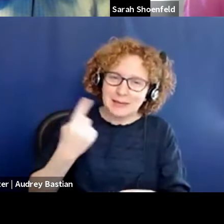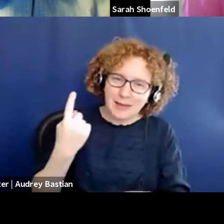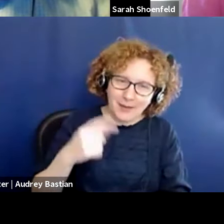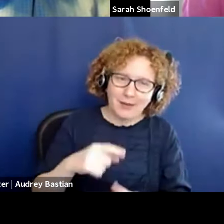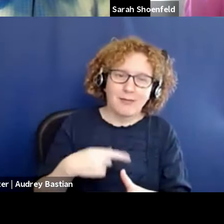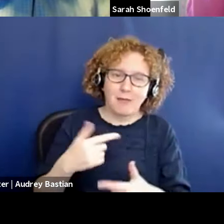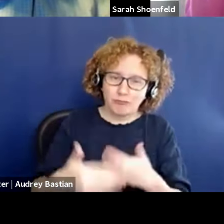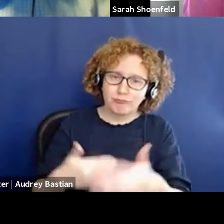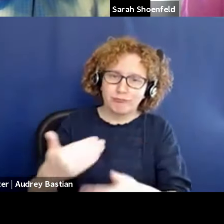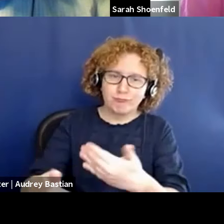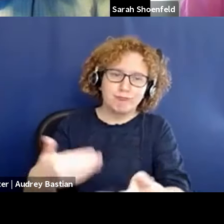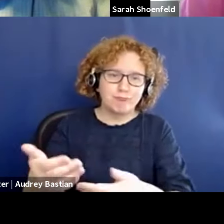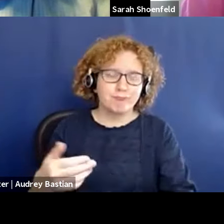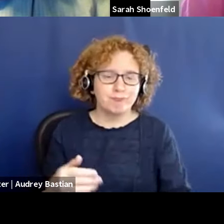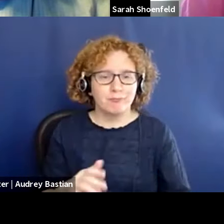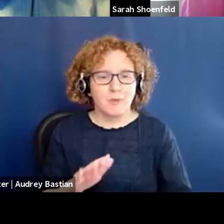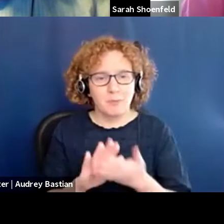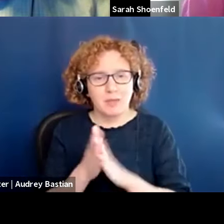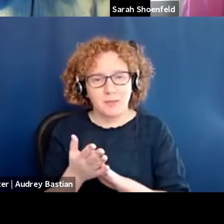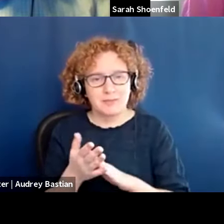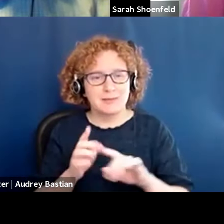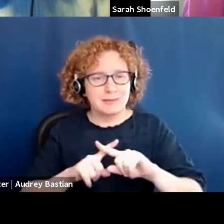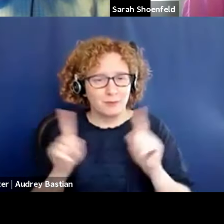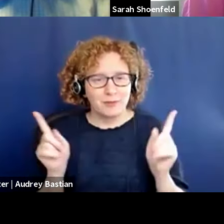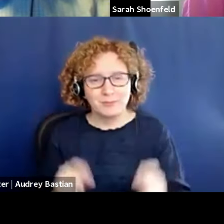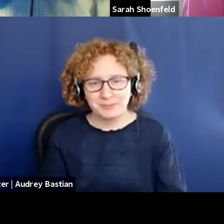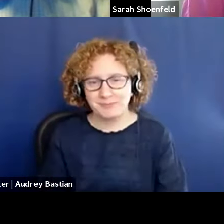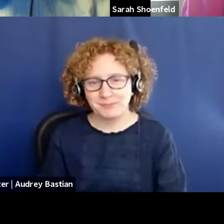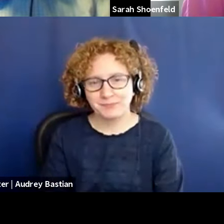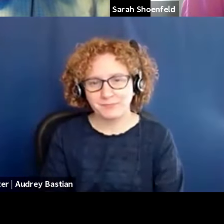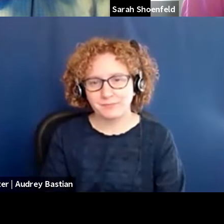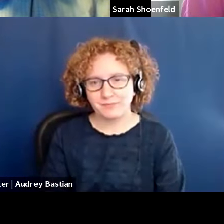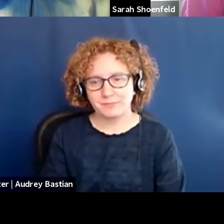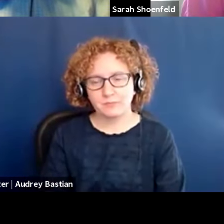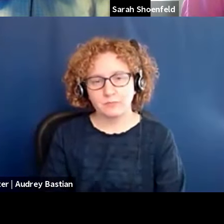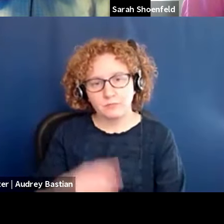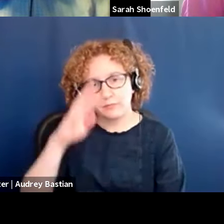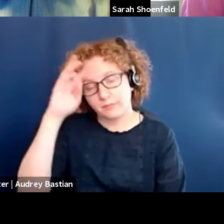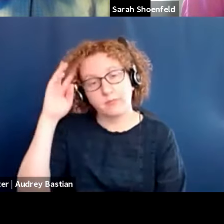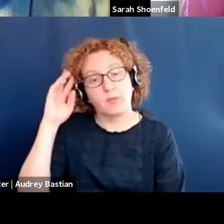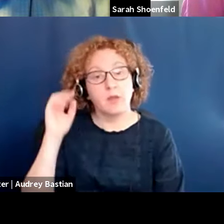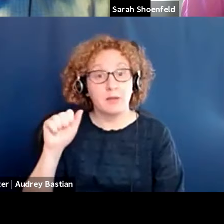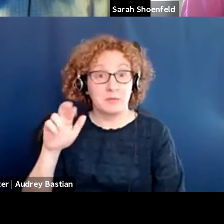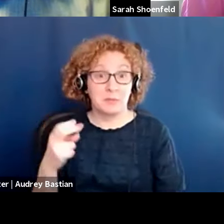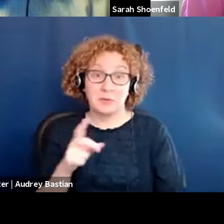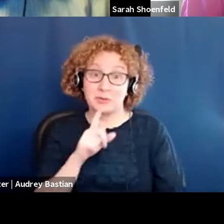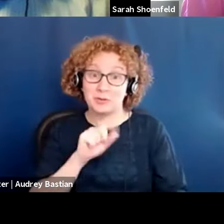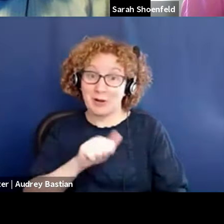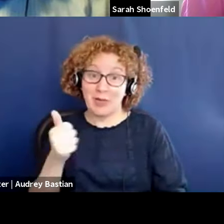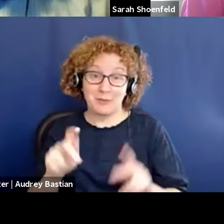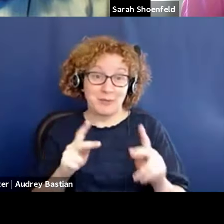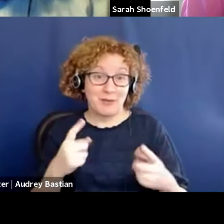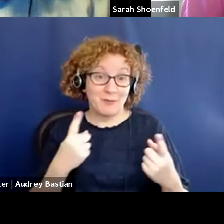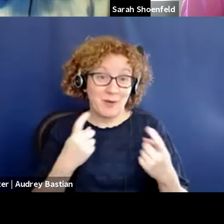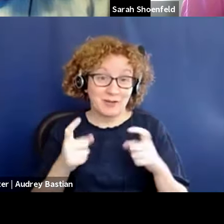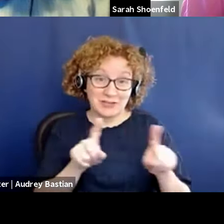eventually, it becomes different somehow. Yeah. Well, I'm sure other people have questions for us and